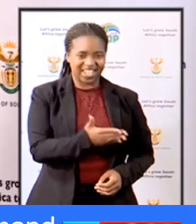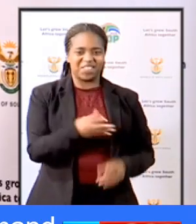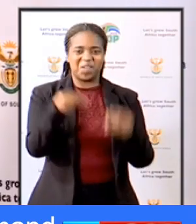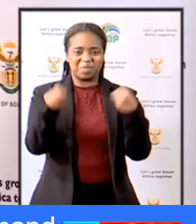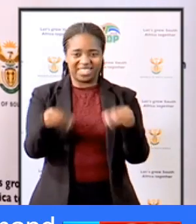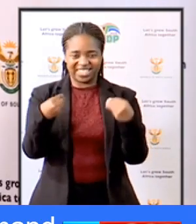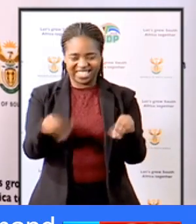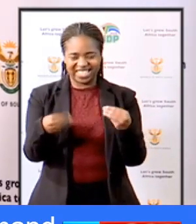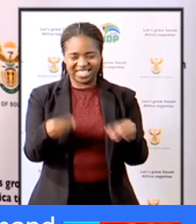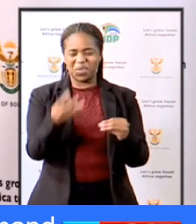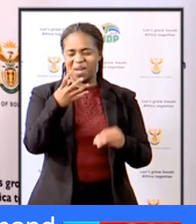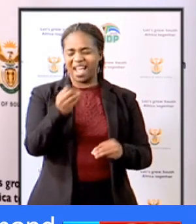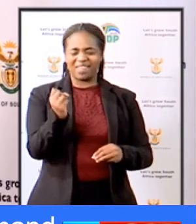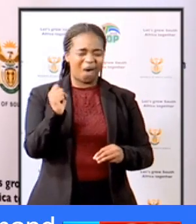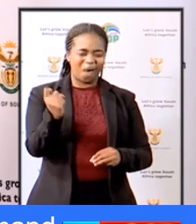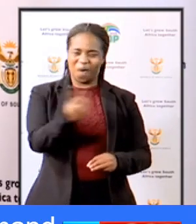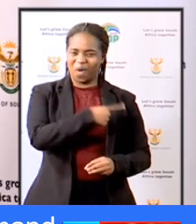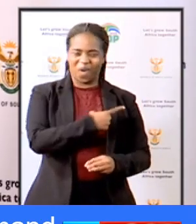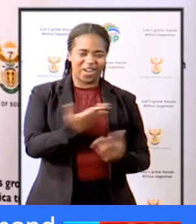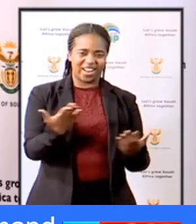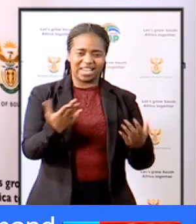So we have all these